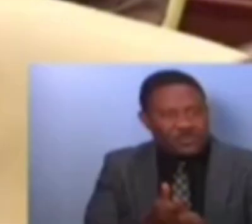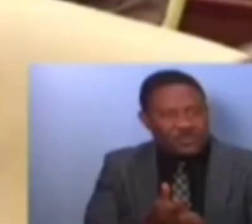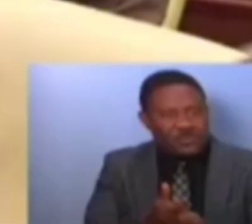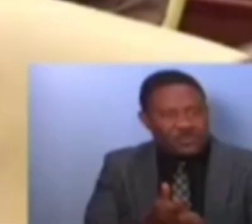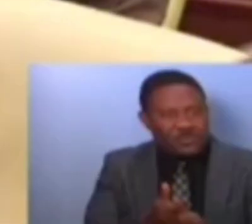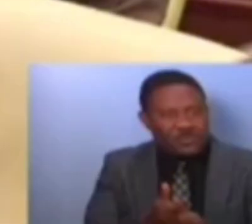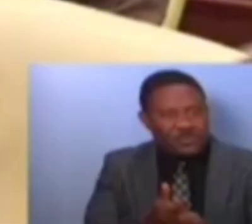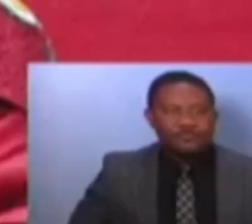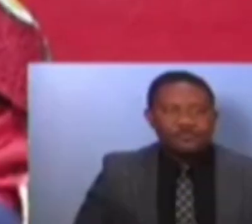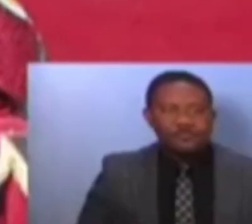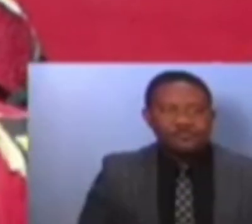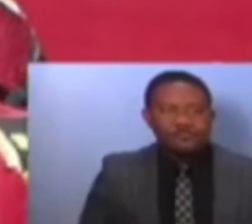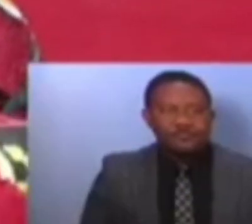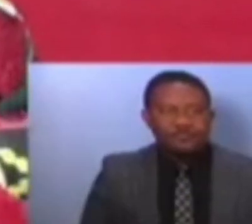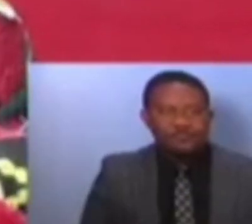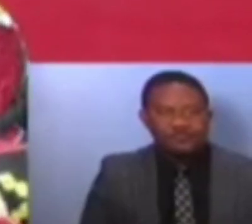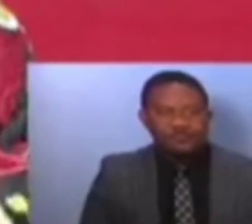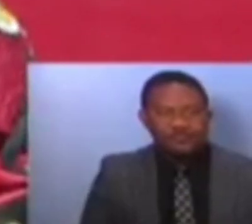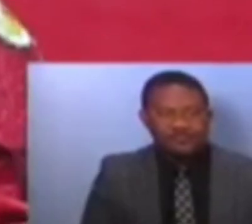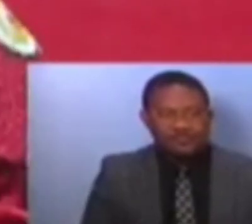Chair.